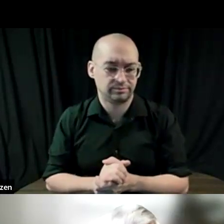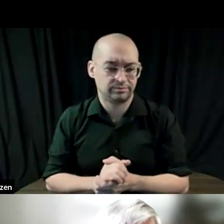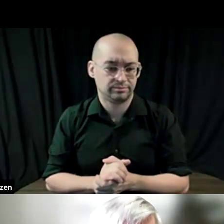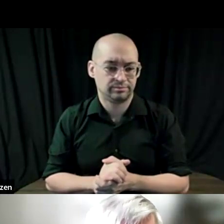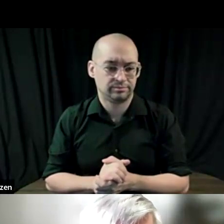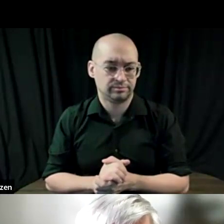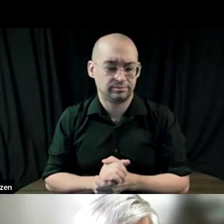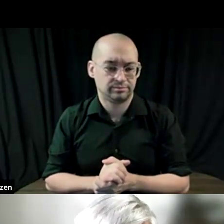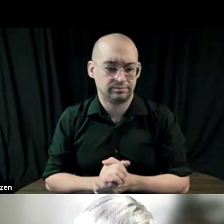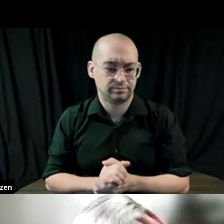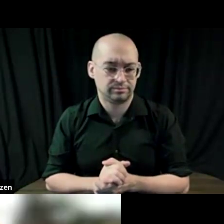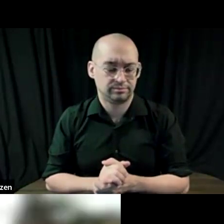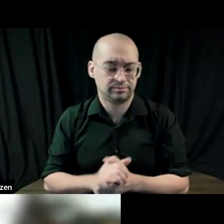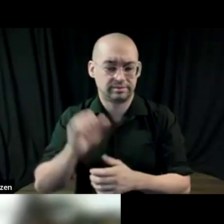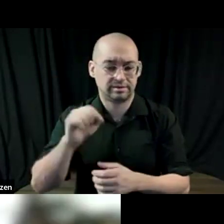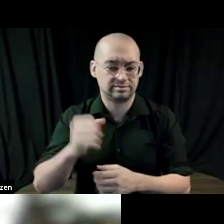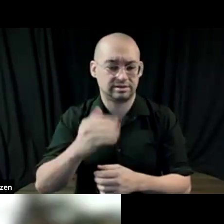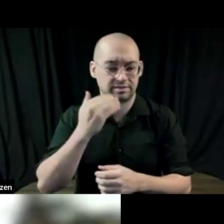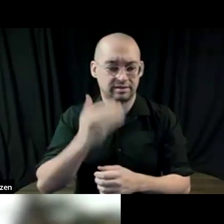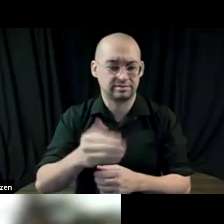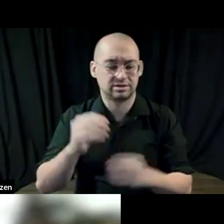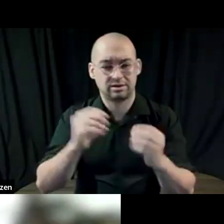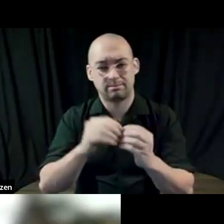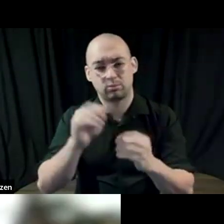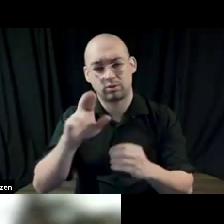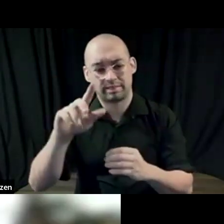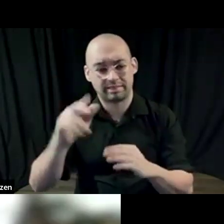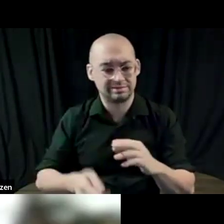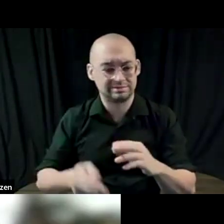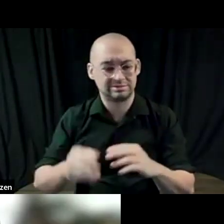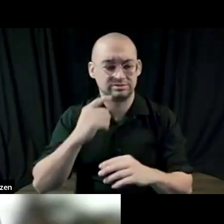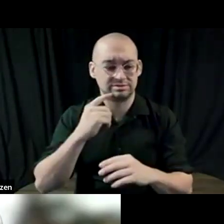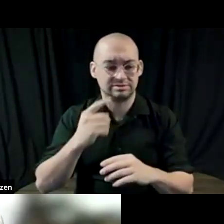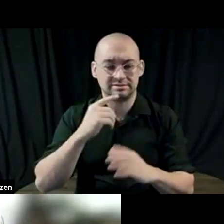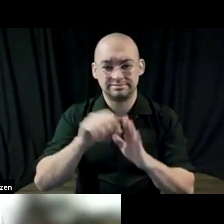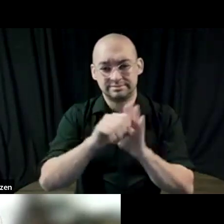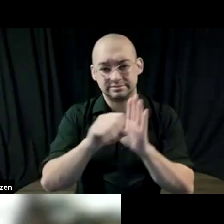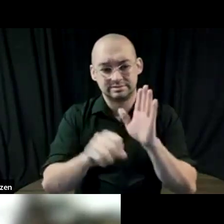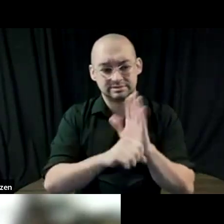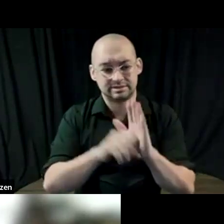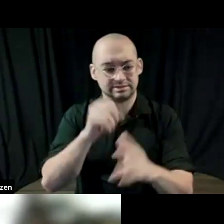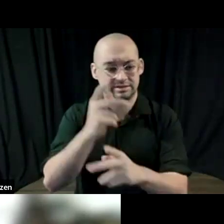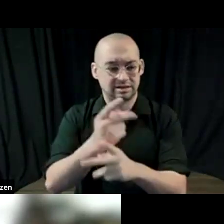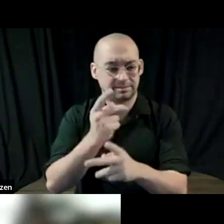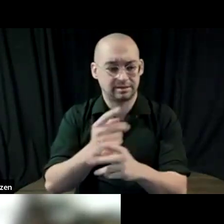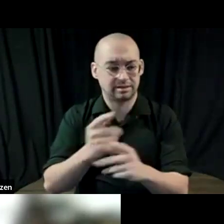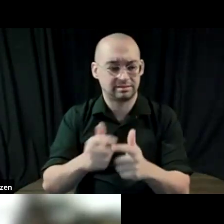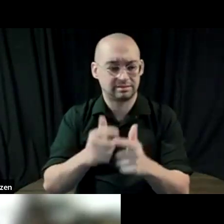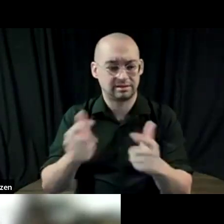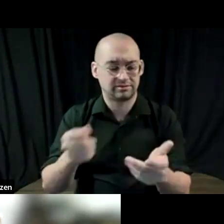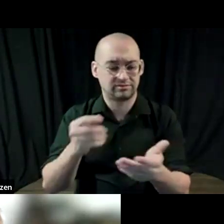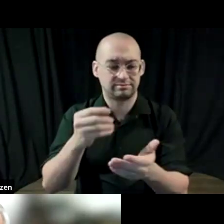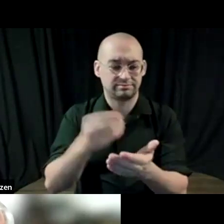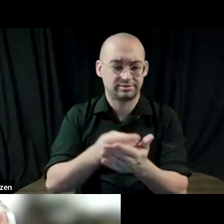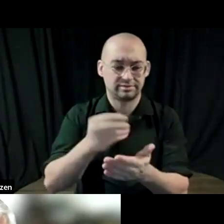Yes, thanks. Well, it's more or less, since the state is keeping, a substantial portion of the NTIA grant